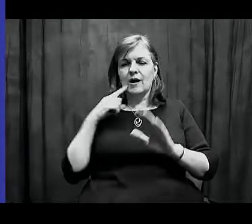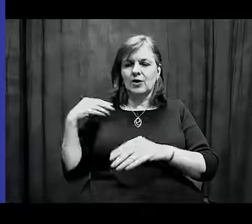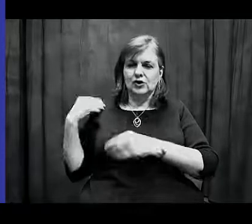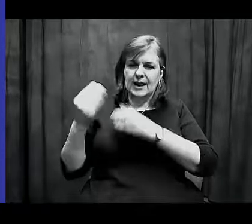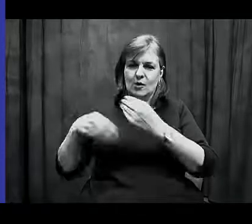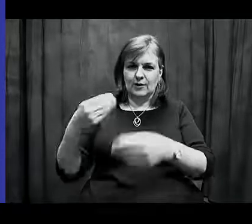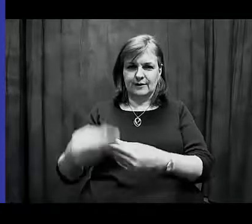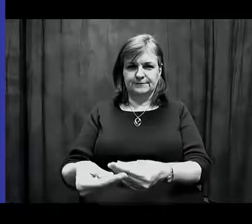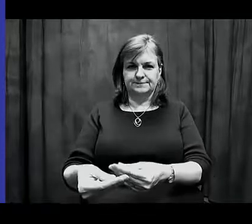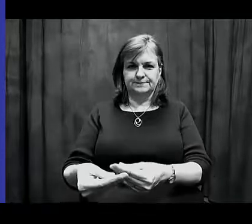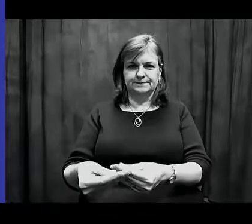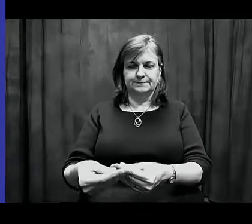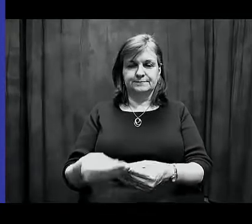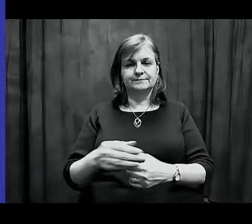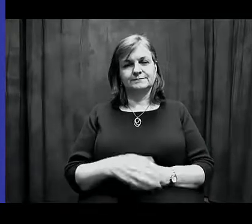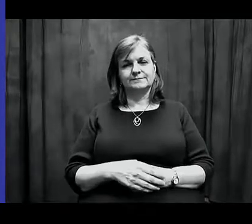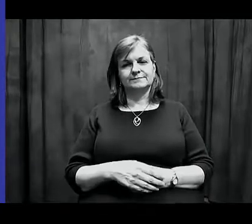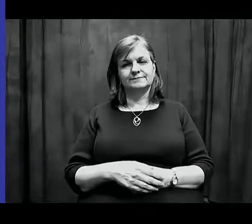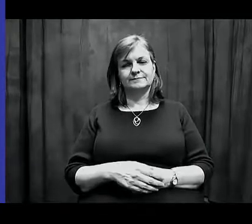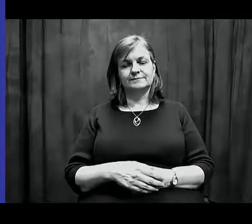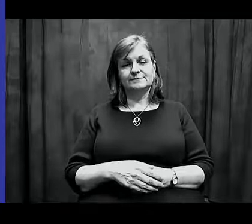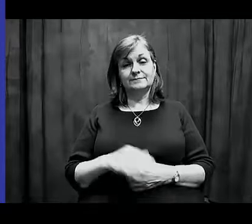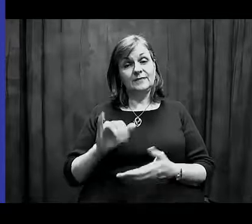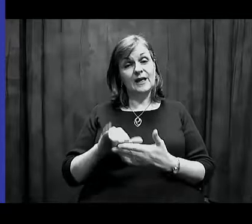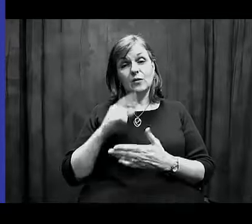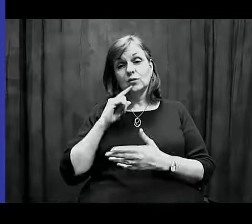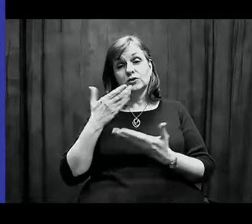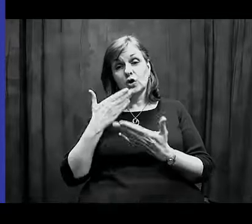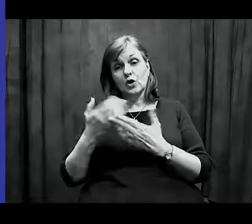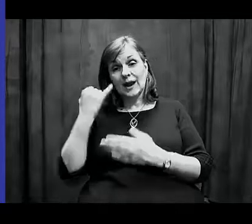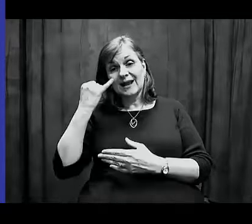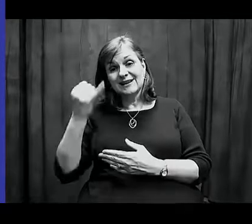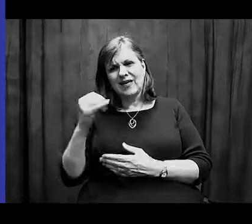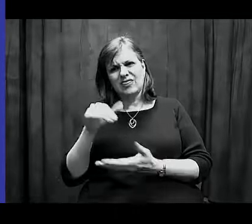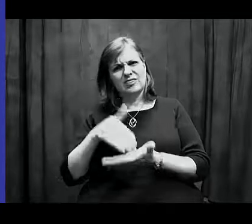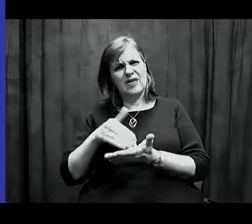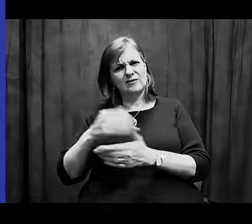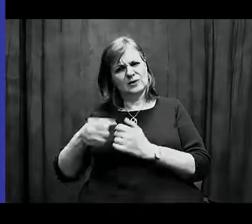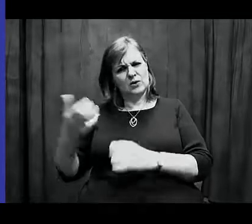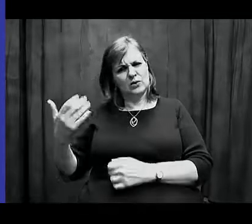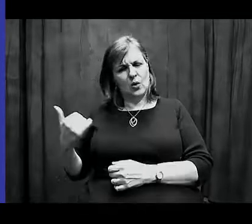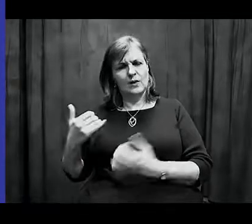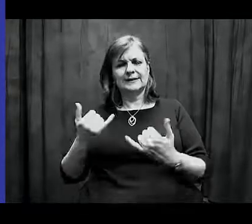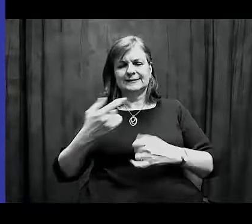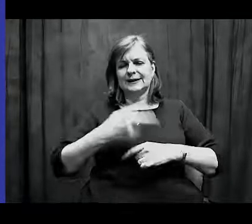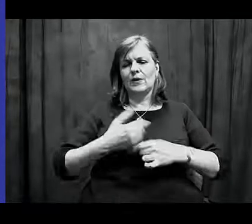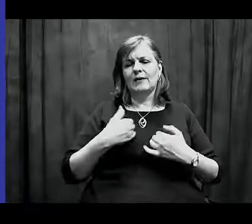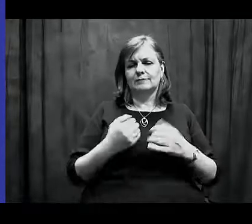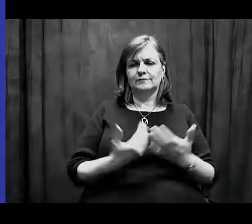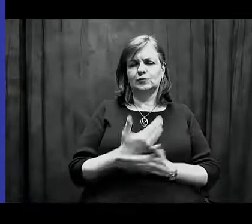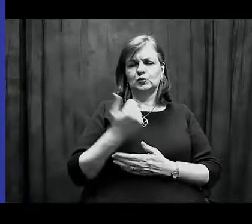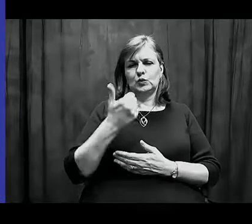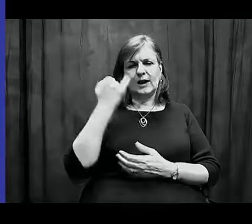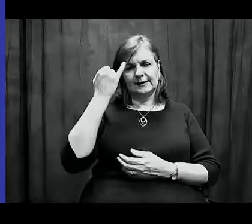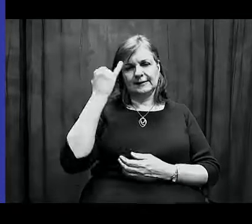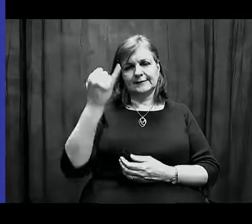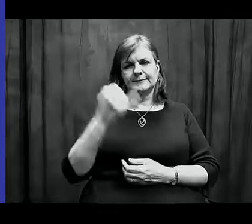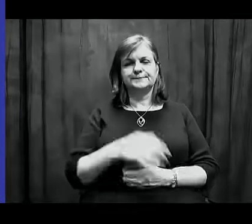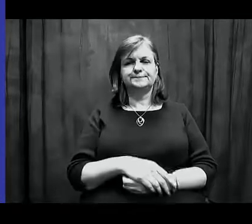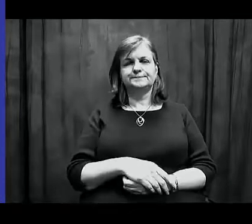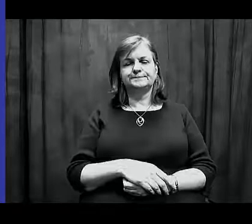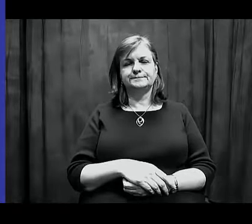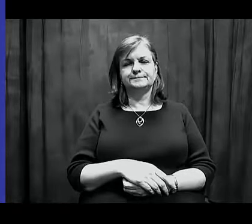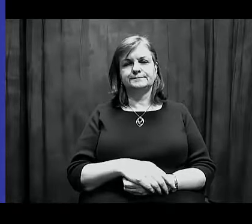how we actually inherit traits. This is a great idea a couple of thousand years ago. Today we have to think about other